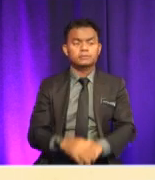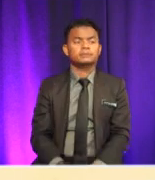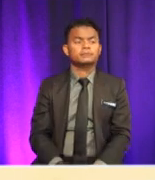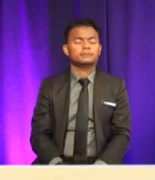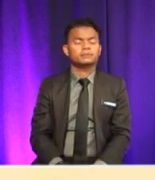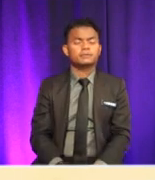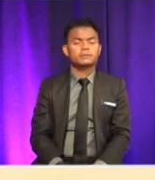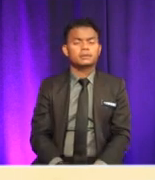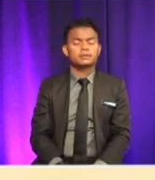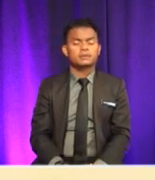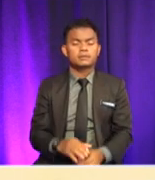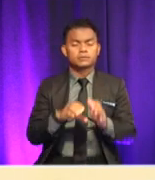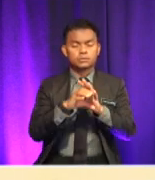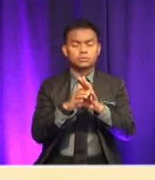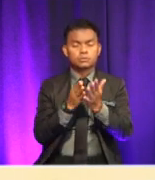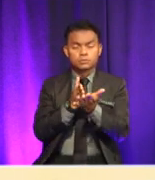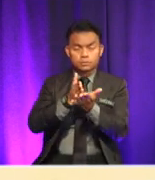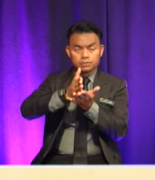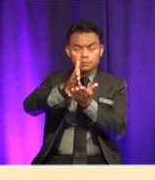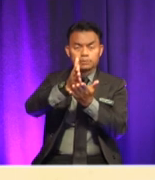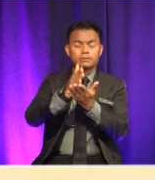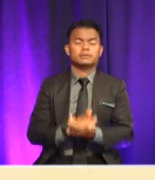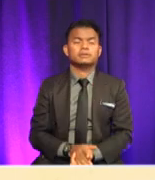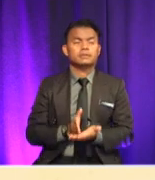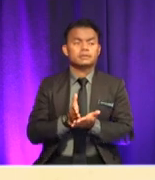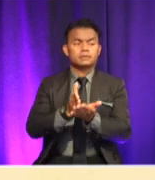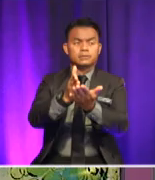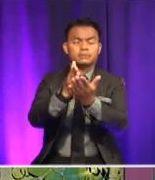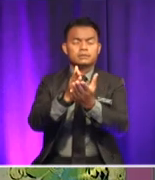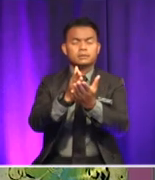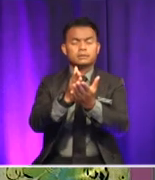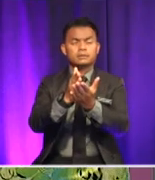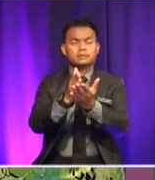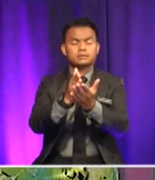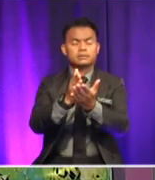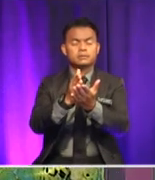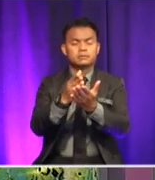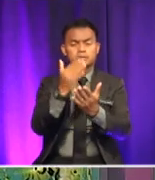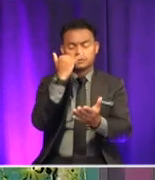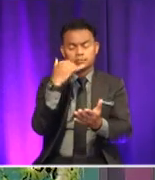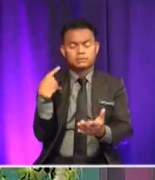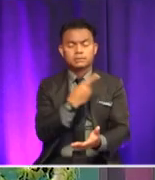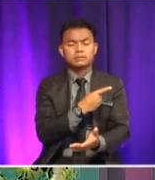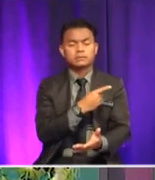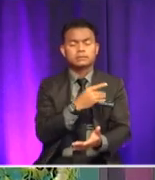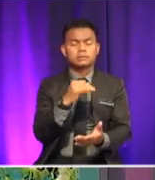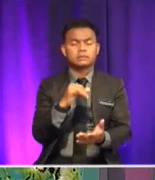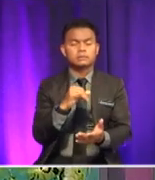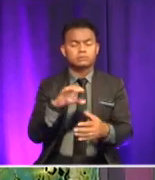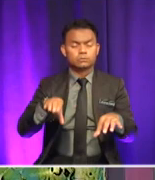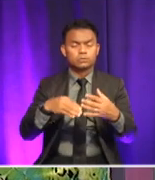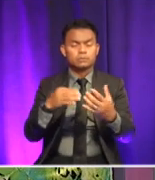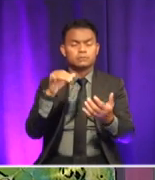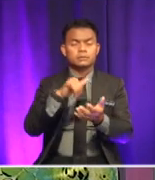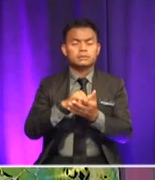word submarine, all right. So when we're unpacking this, we want to know what does this scene reveal to us. So the word submarine, deep